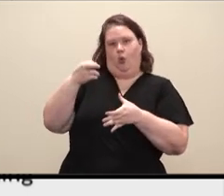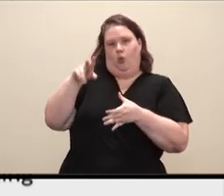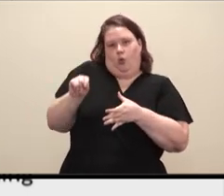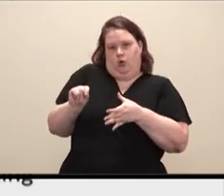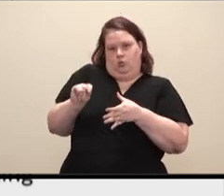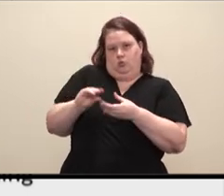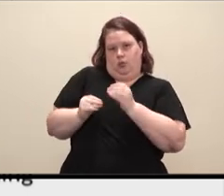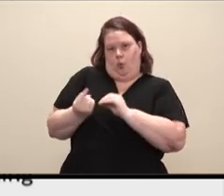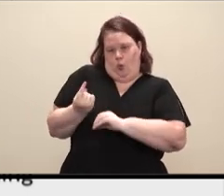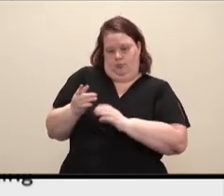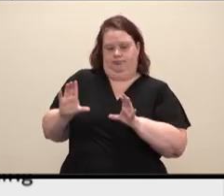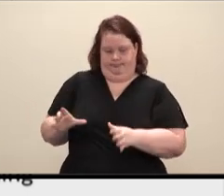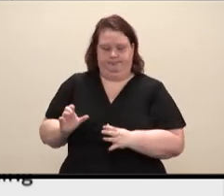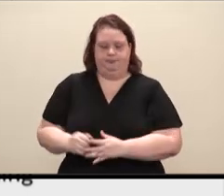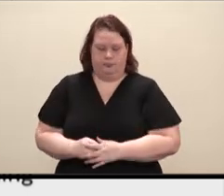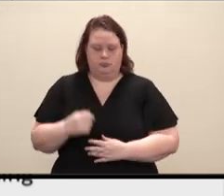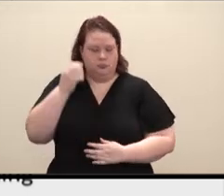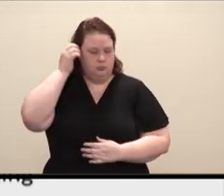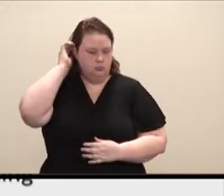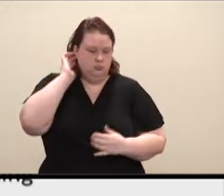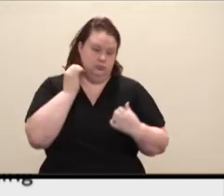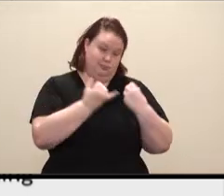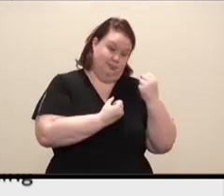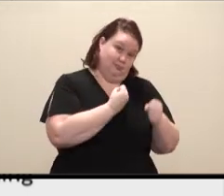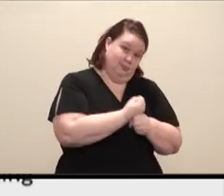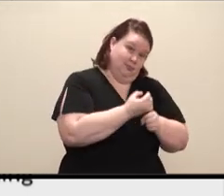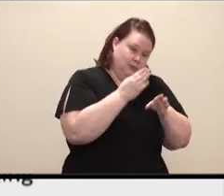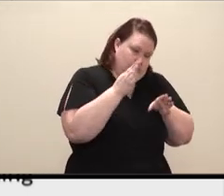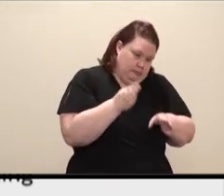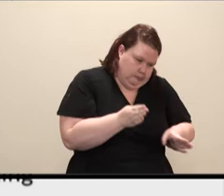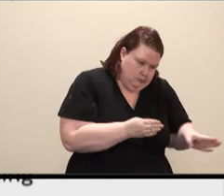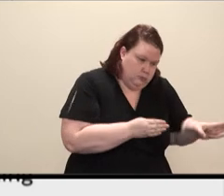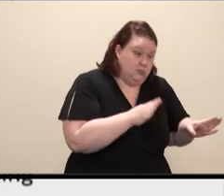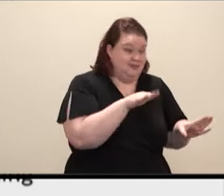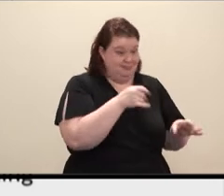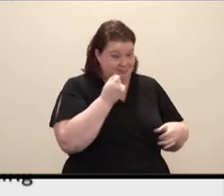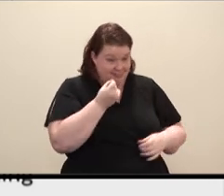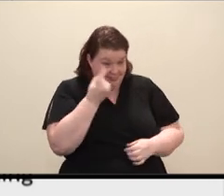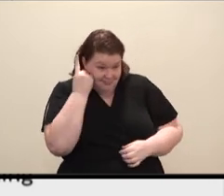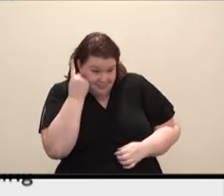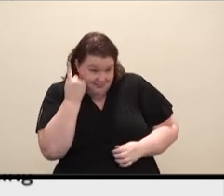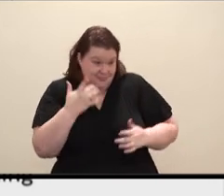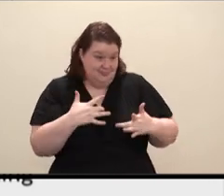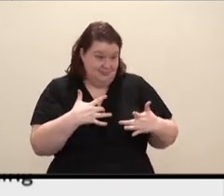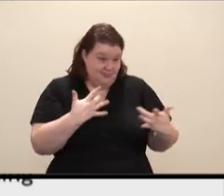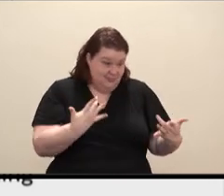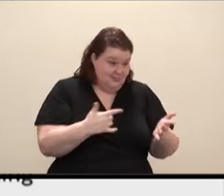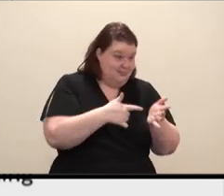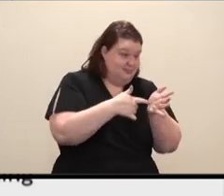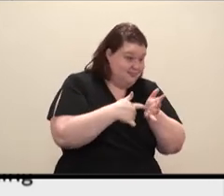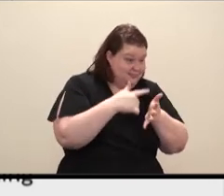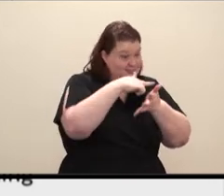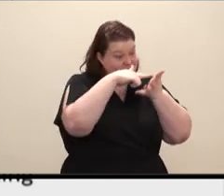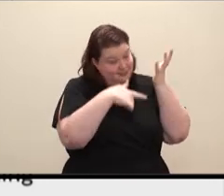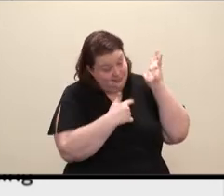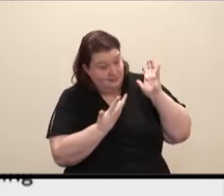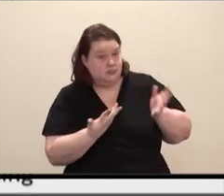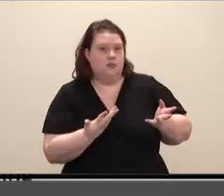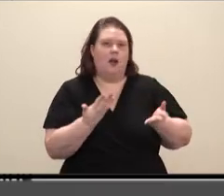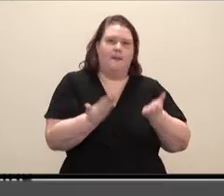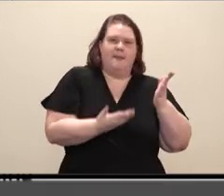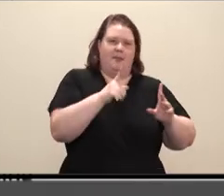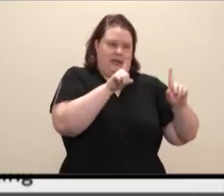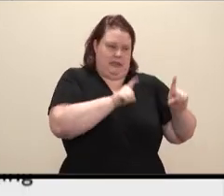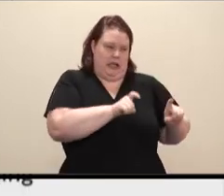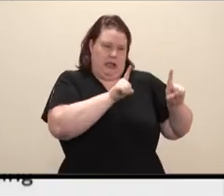2022. So that's this year of planning, getting all the, making sure they understand the marketing. We may do some